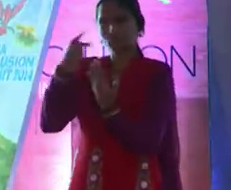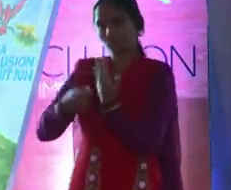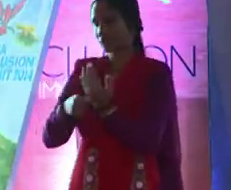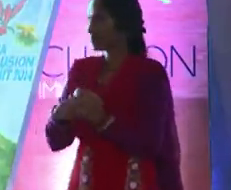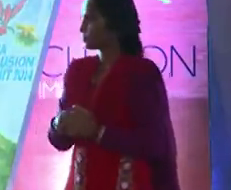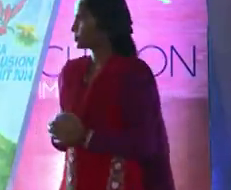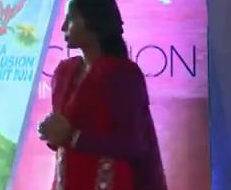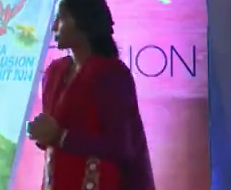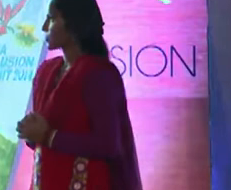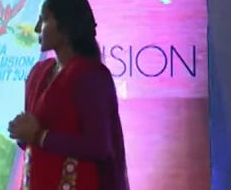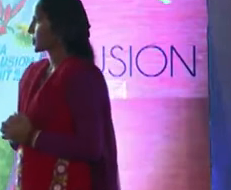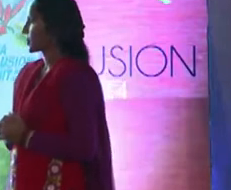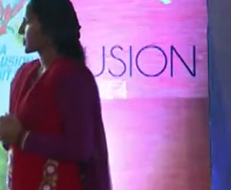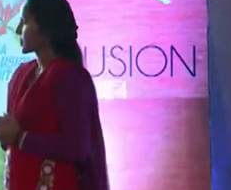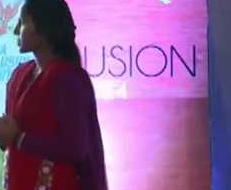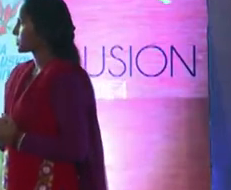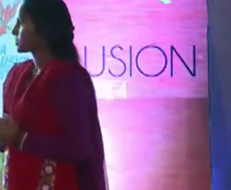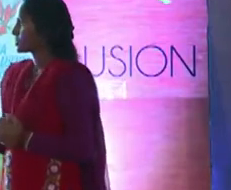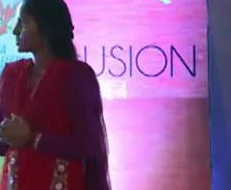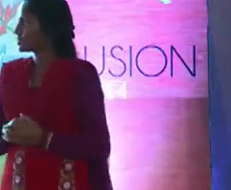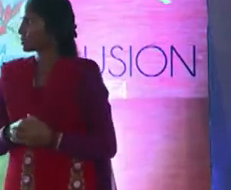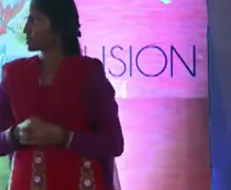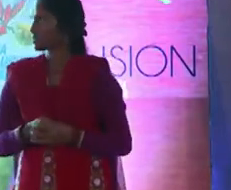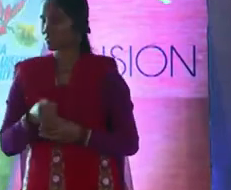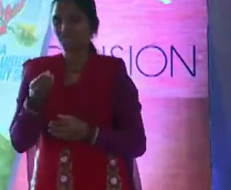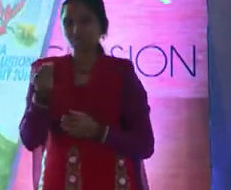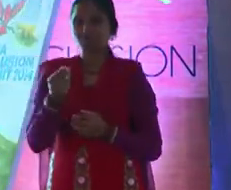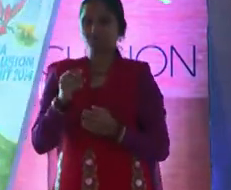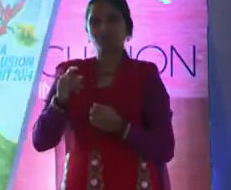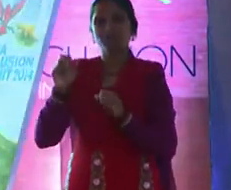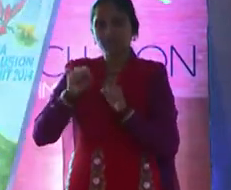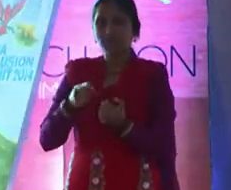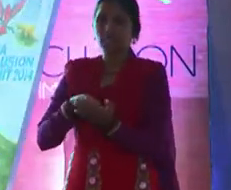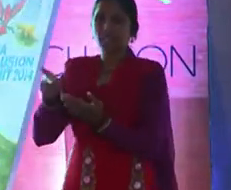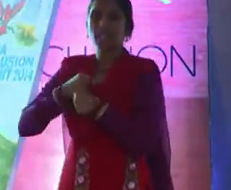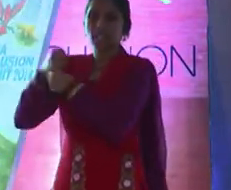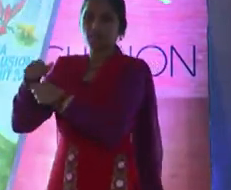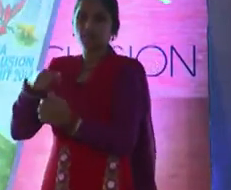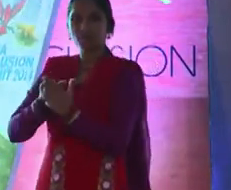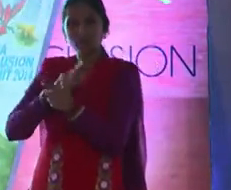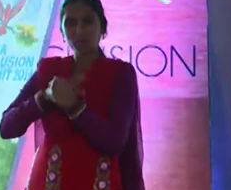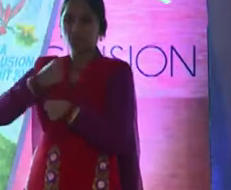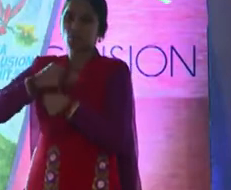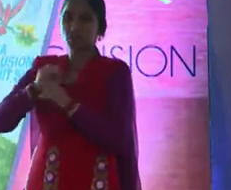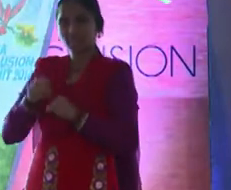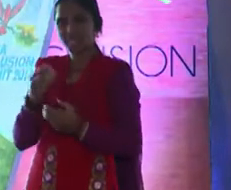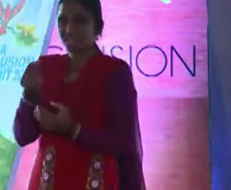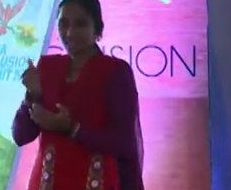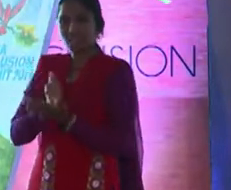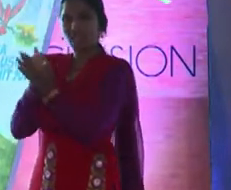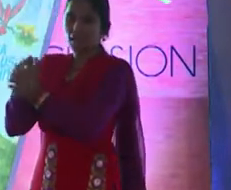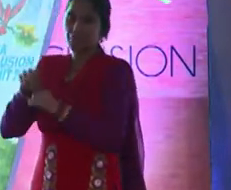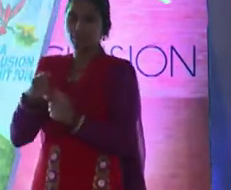it will ensure that such effort, some small bit, would come from our department. We are also going to have, we just had